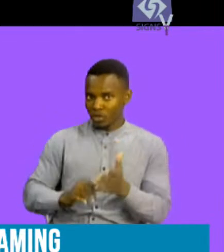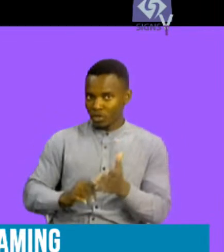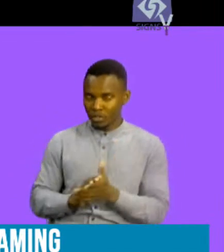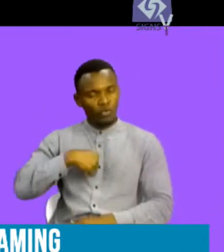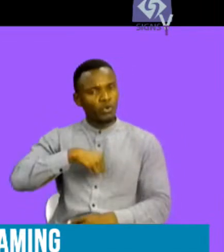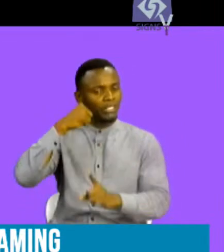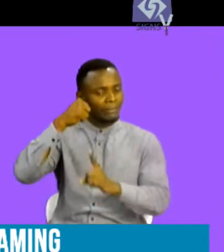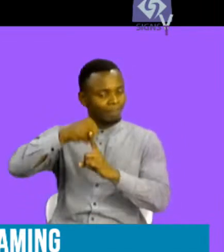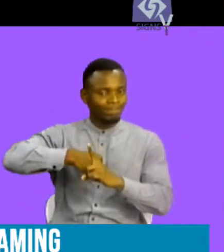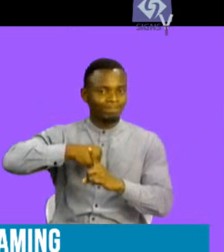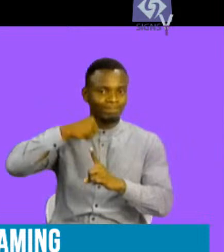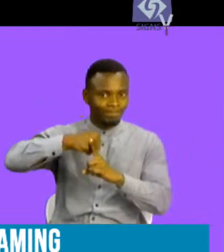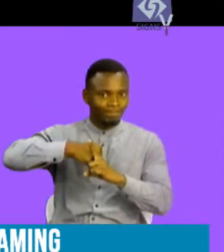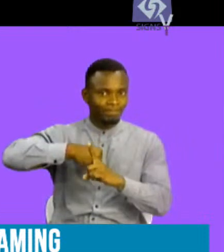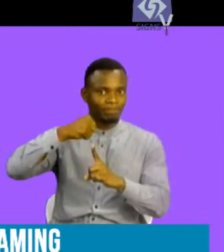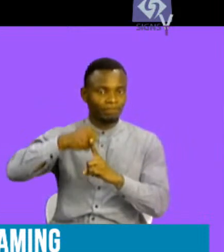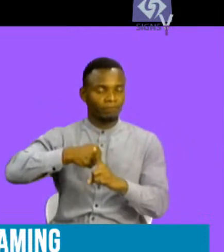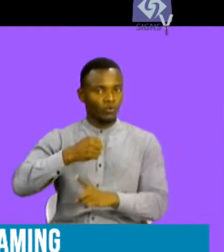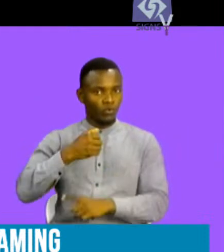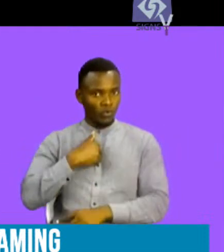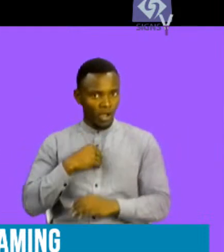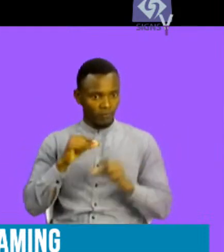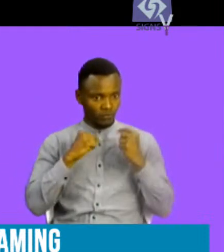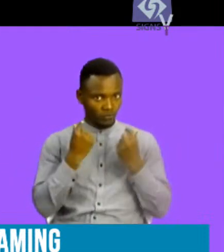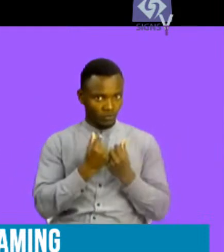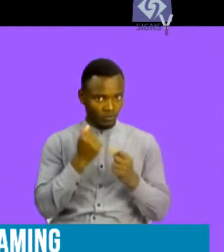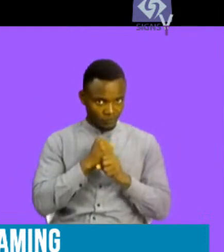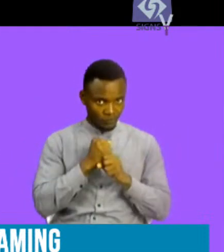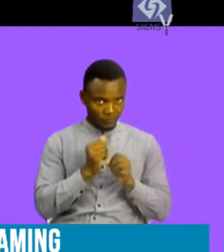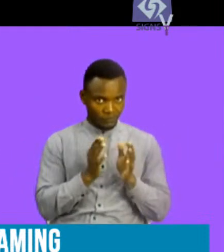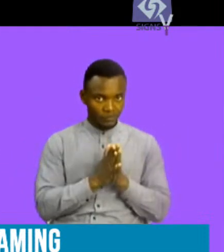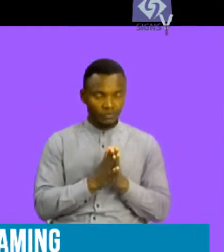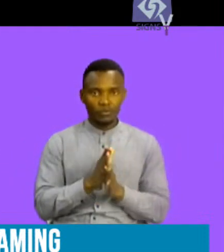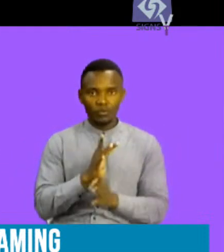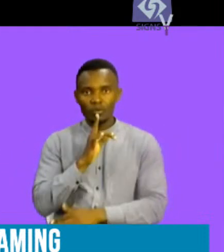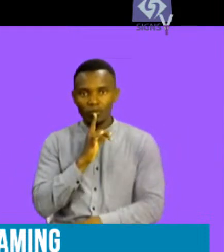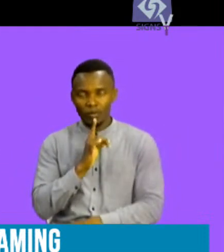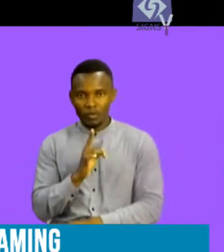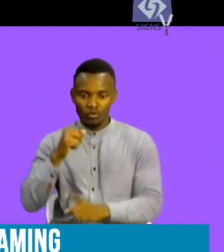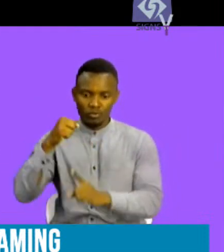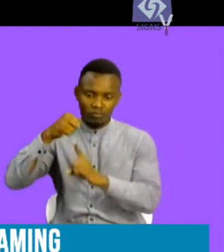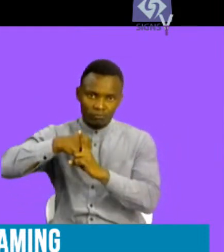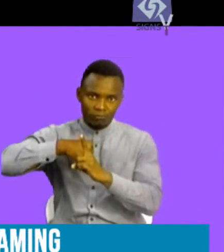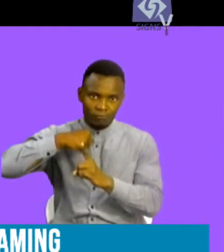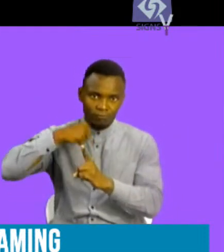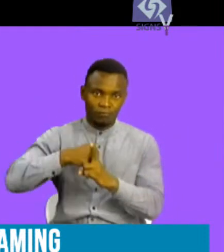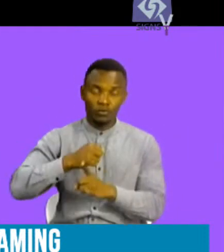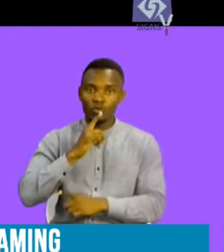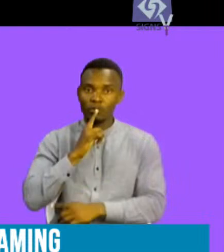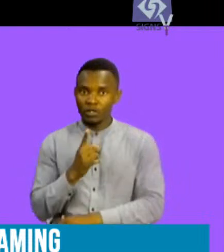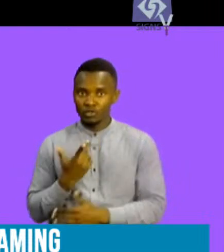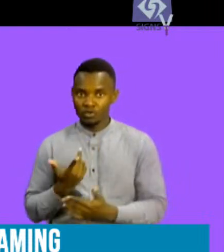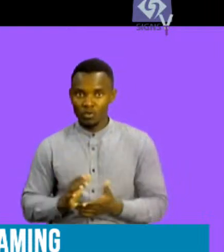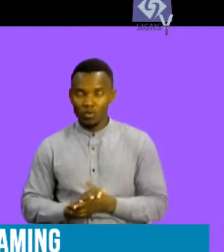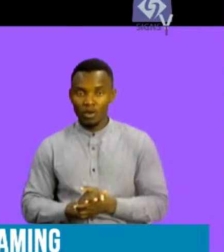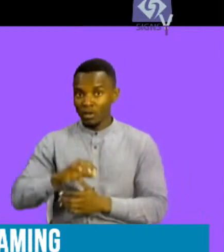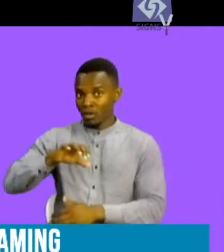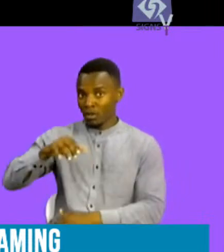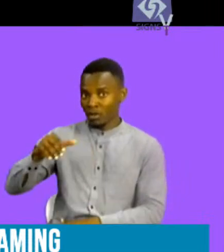we've been pushing as a group. There is a group that we are working with. Yes. To see that the county has employed